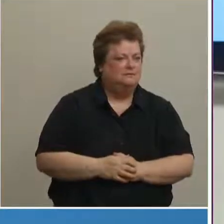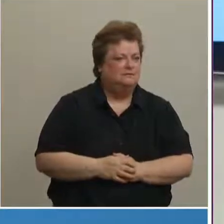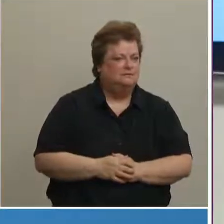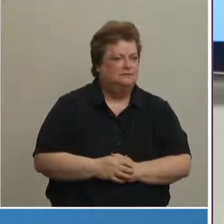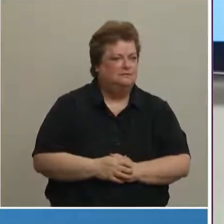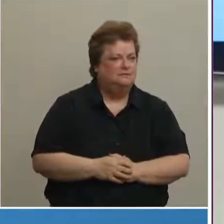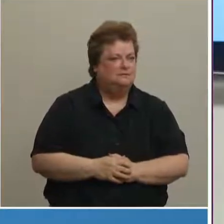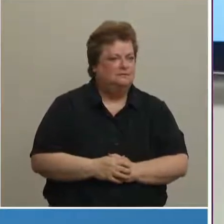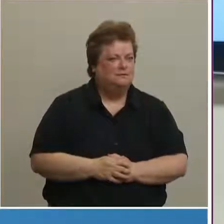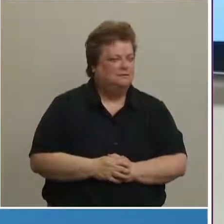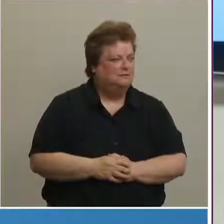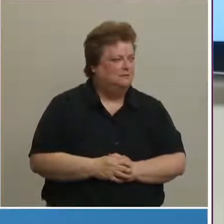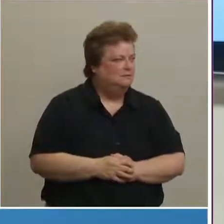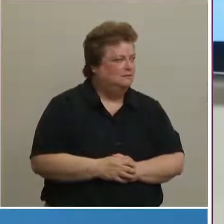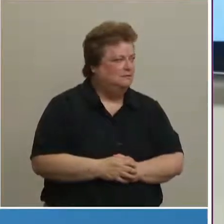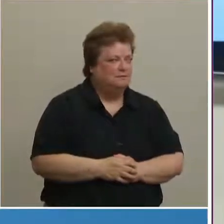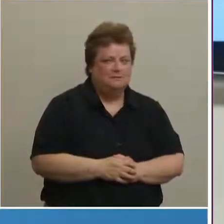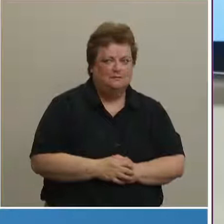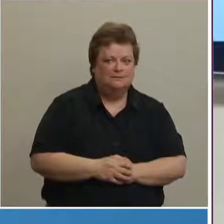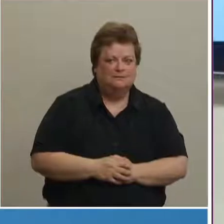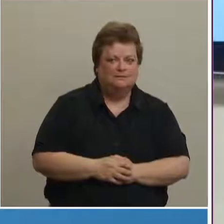I think Pastor Combs is tied up.